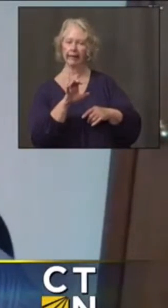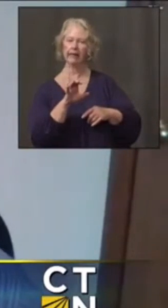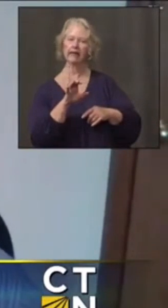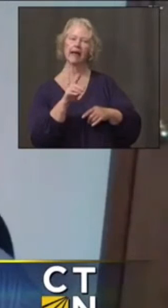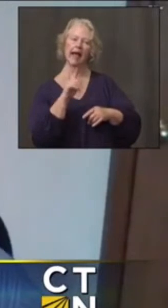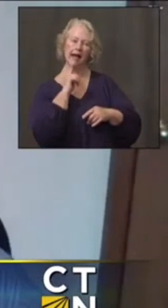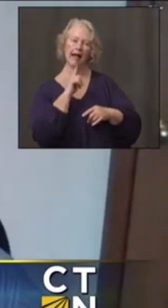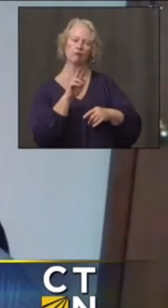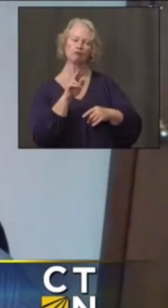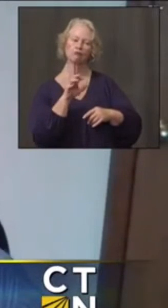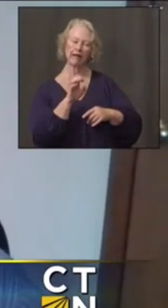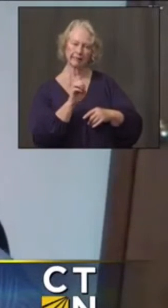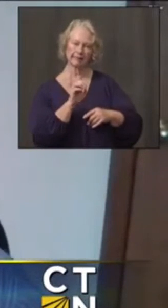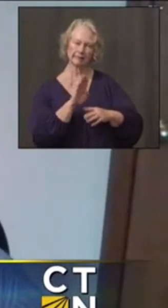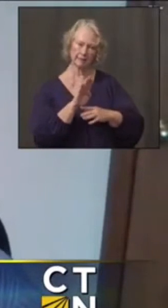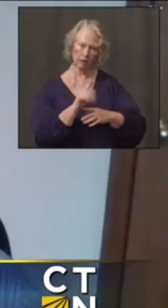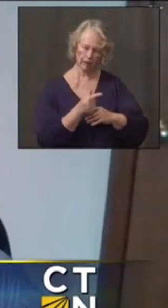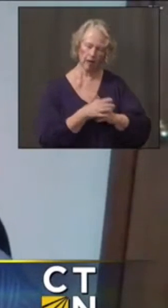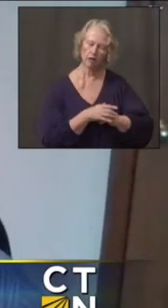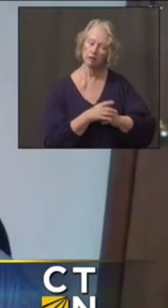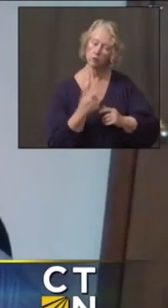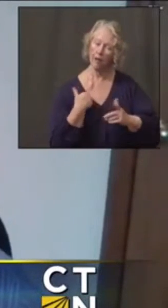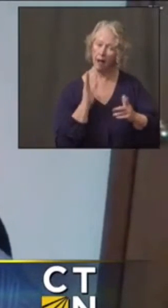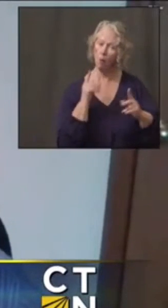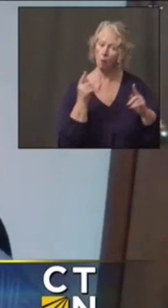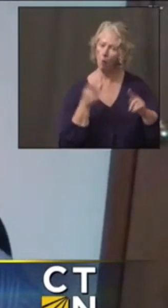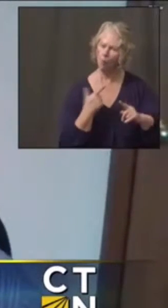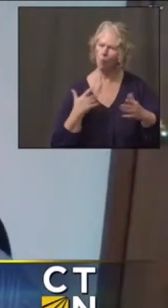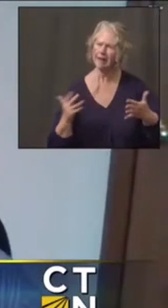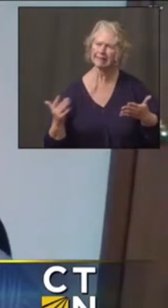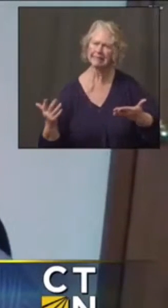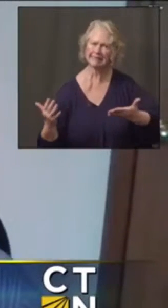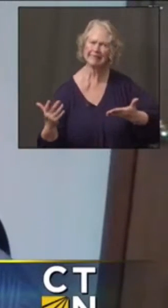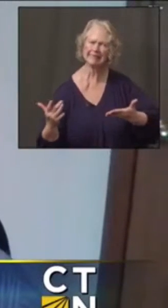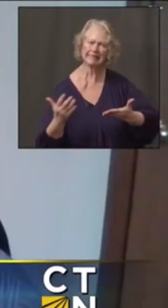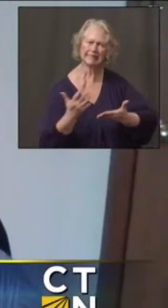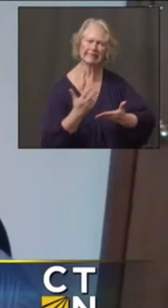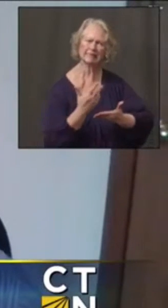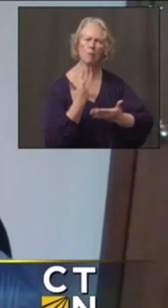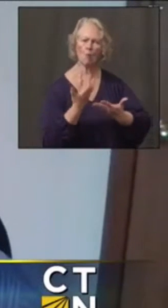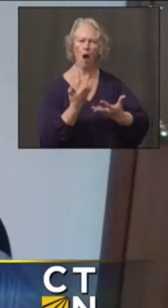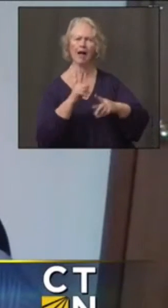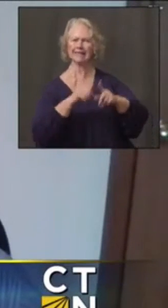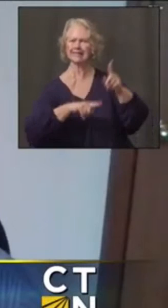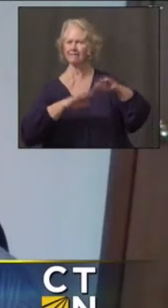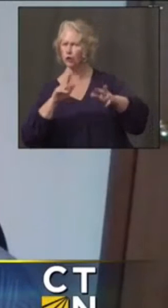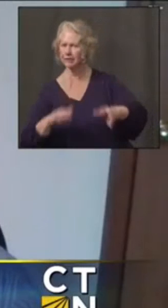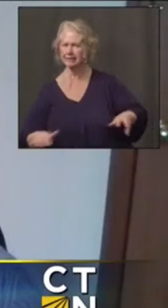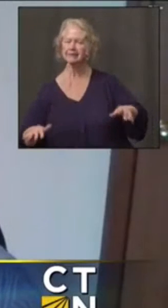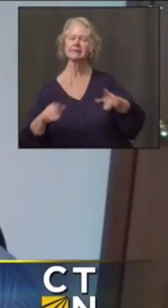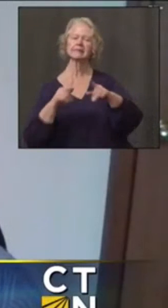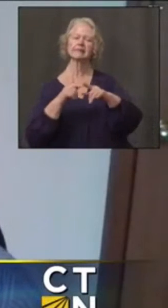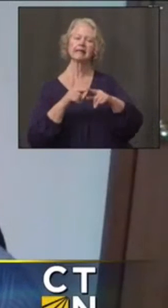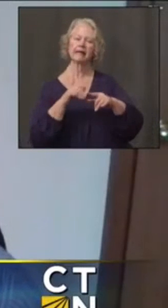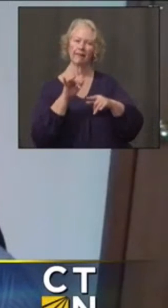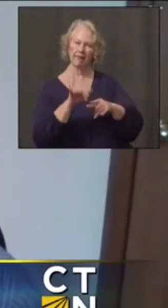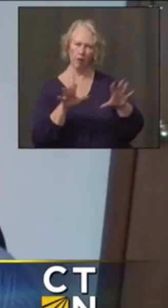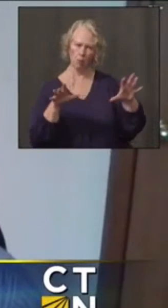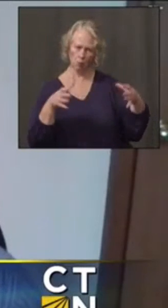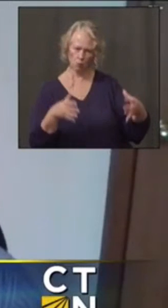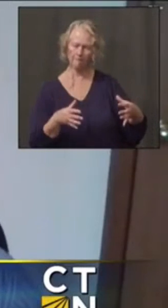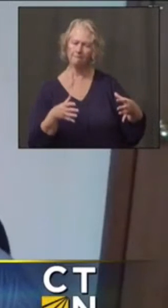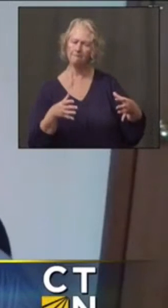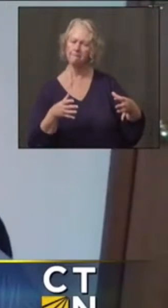to really enroll lots of patients, gain lots of diversity, in that population by going